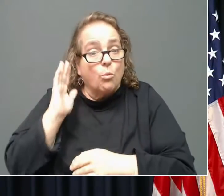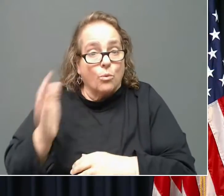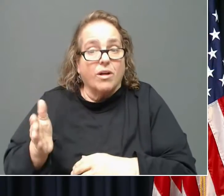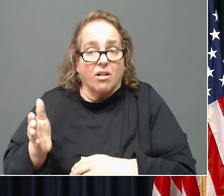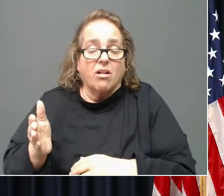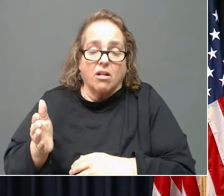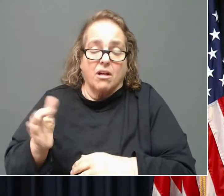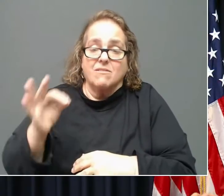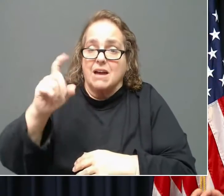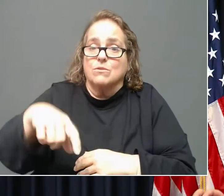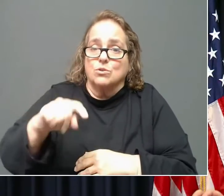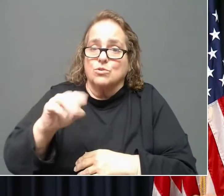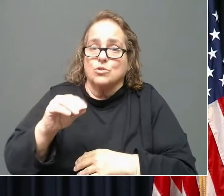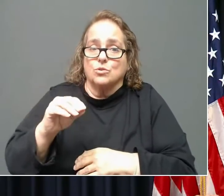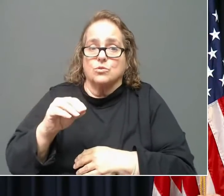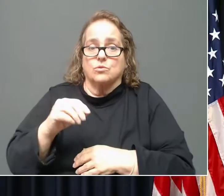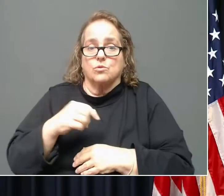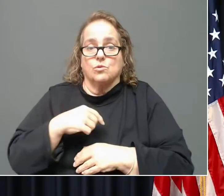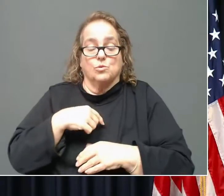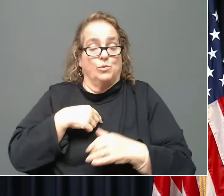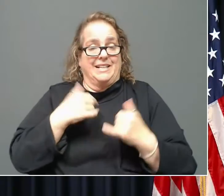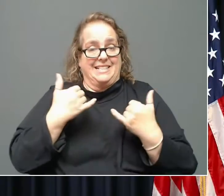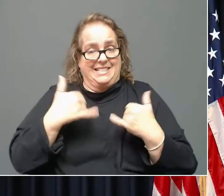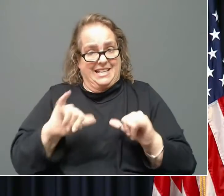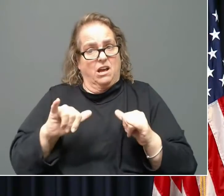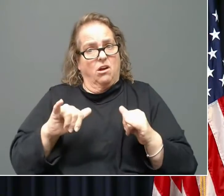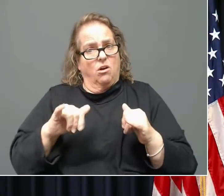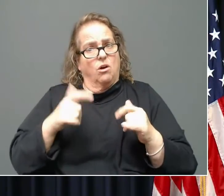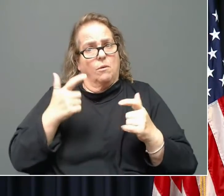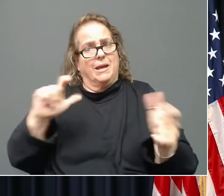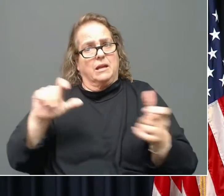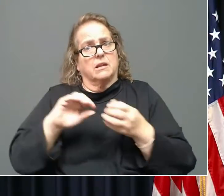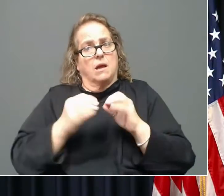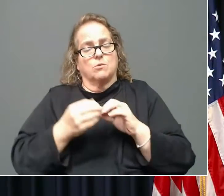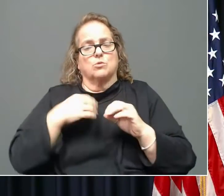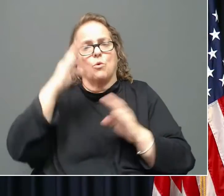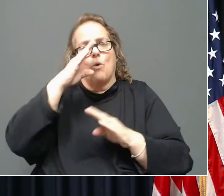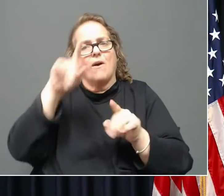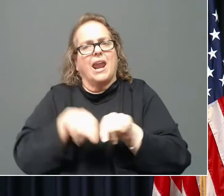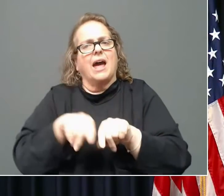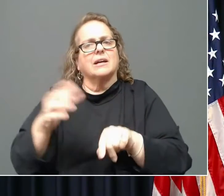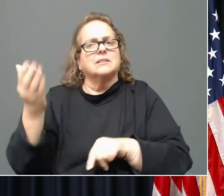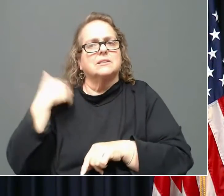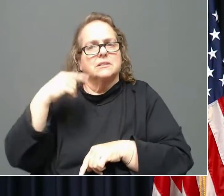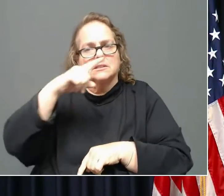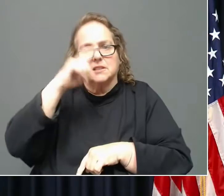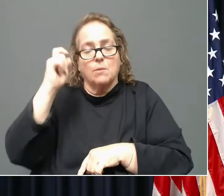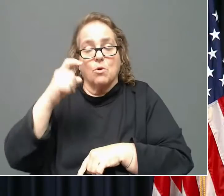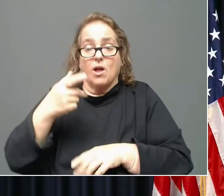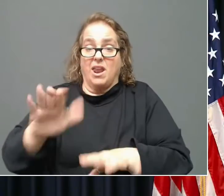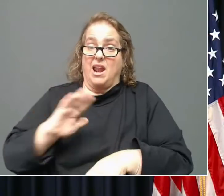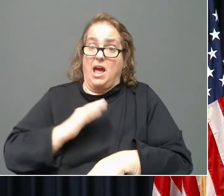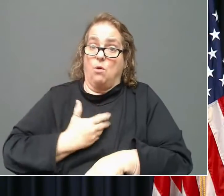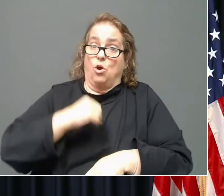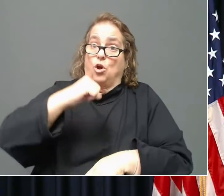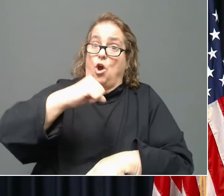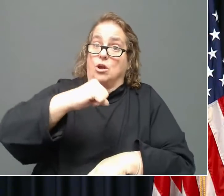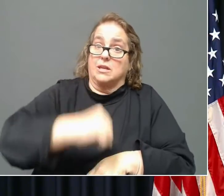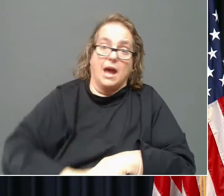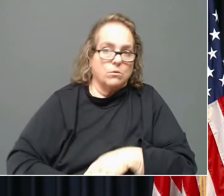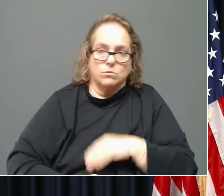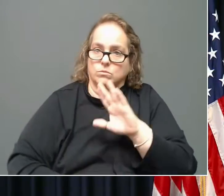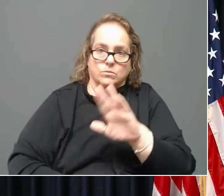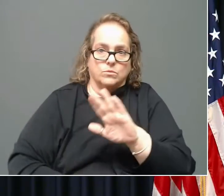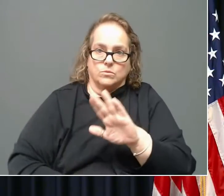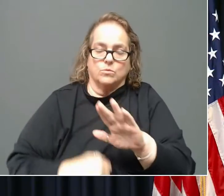were worried about in the summer. So don't let our guard down. Best way to prevent any of that from happening is